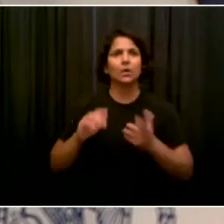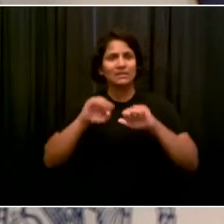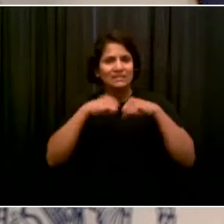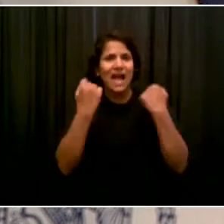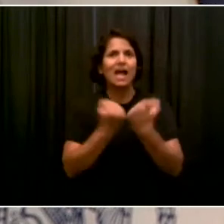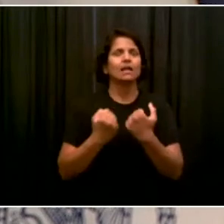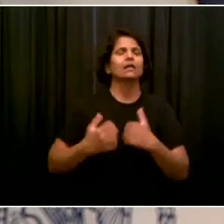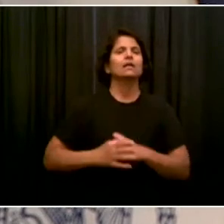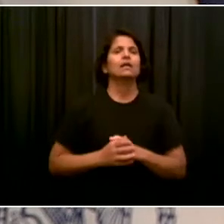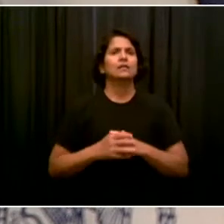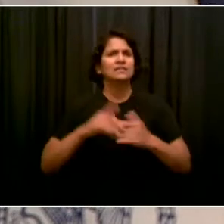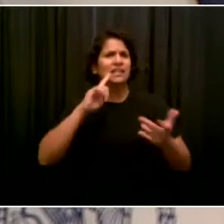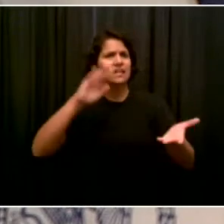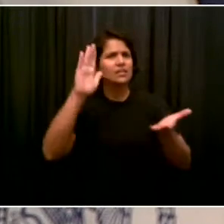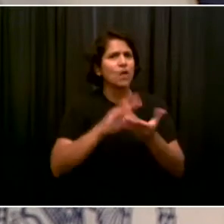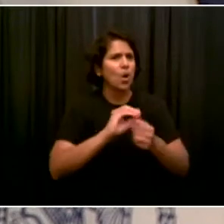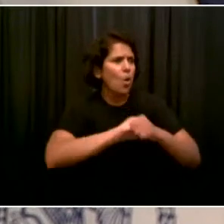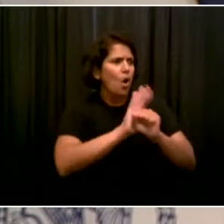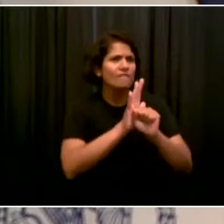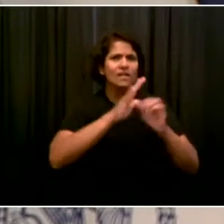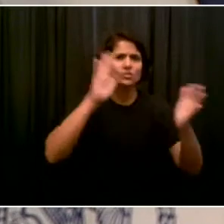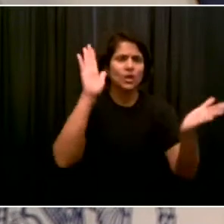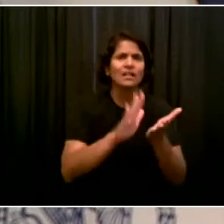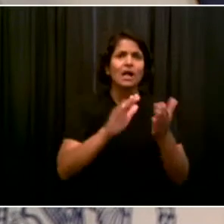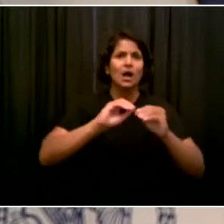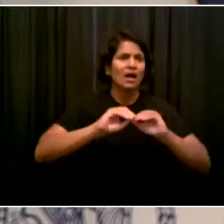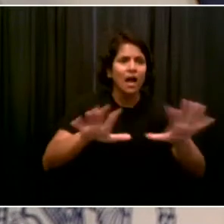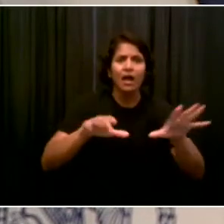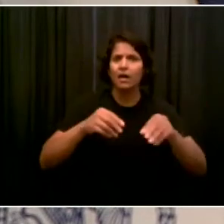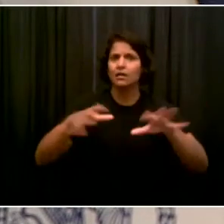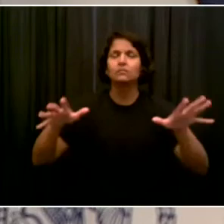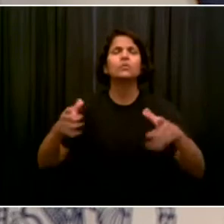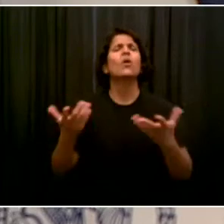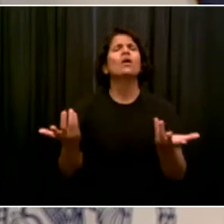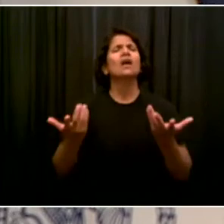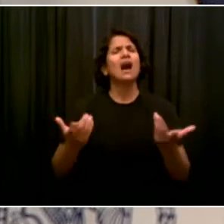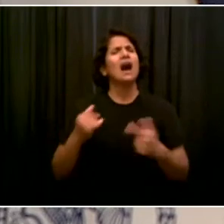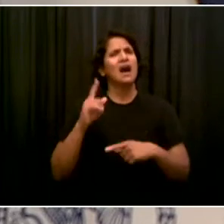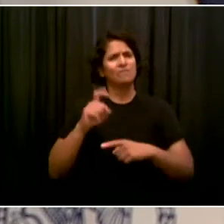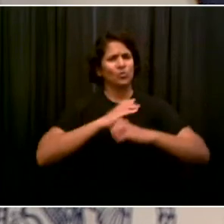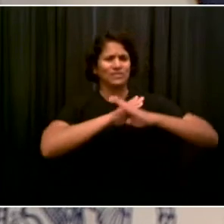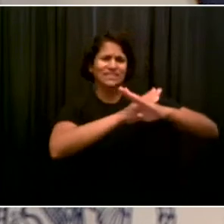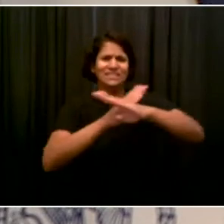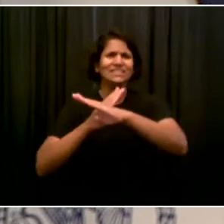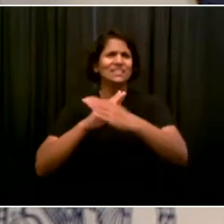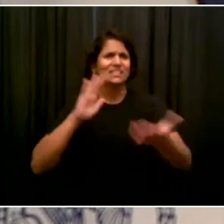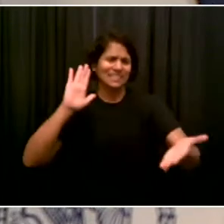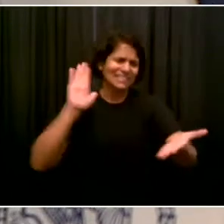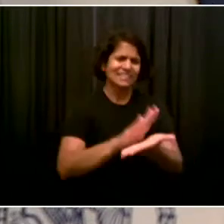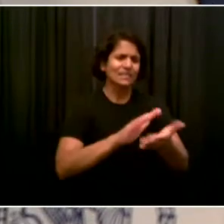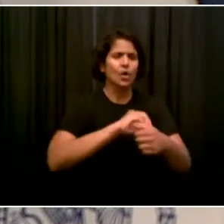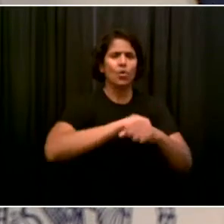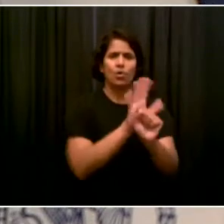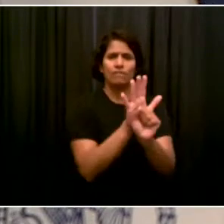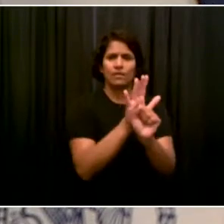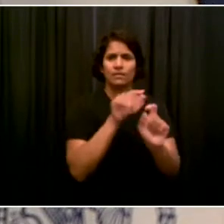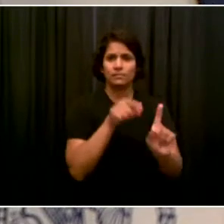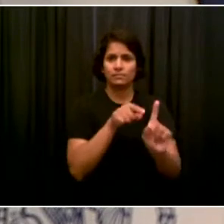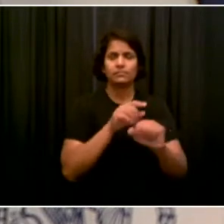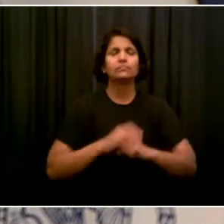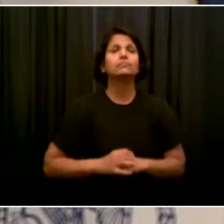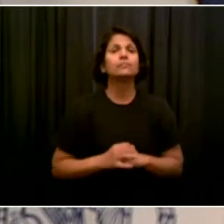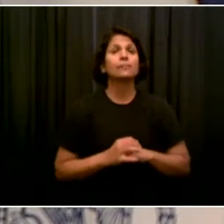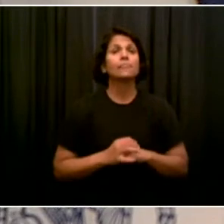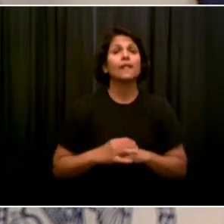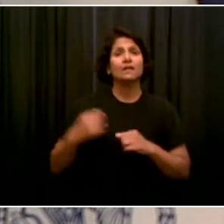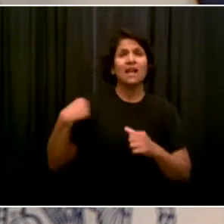regularly, and we want to be clear about listening to all the input and constantly improving on the policy, but we